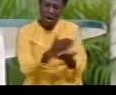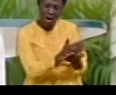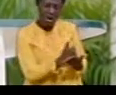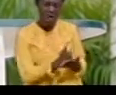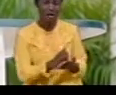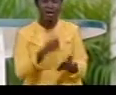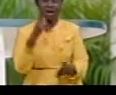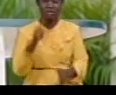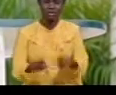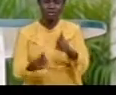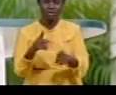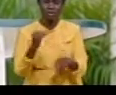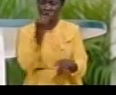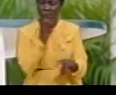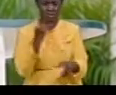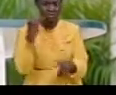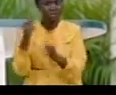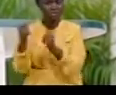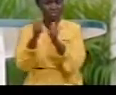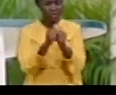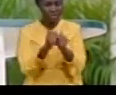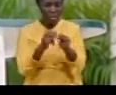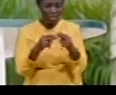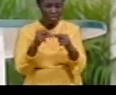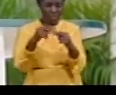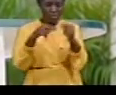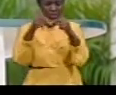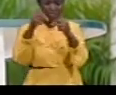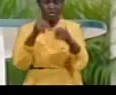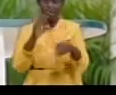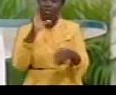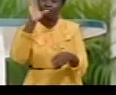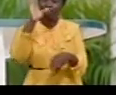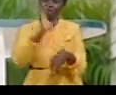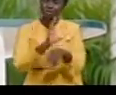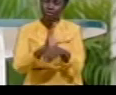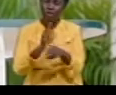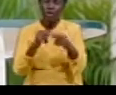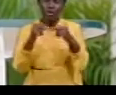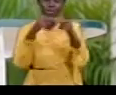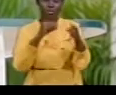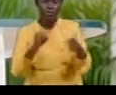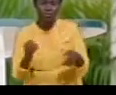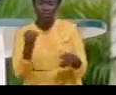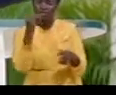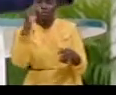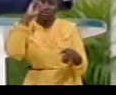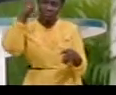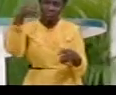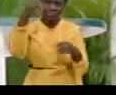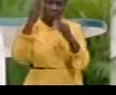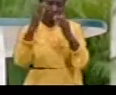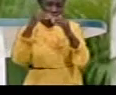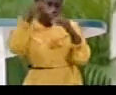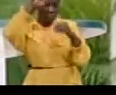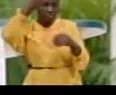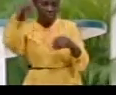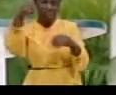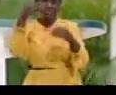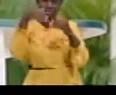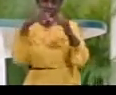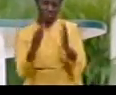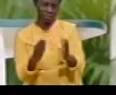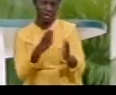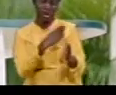especially as you are building up Jerusalem, you are building your church, especially you are bringing spiritual awakening, you are bringing revival